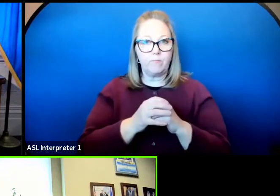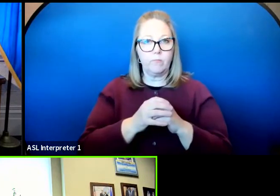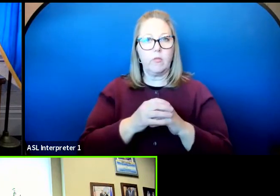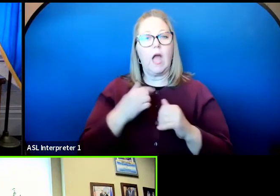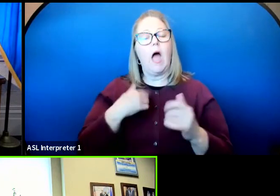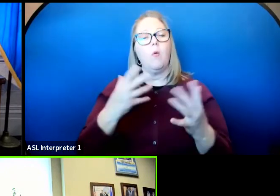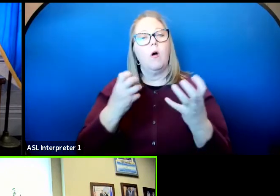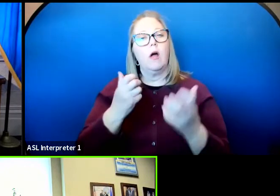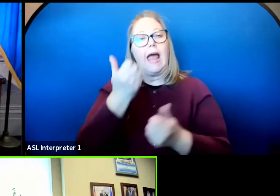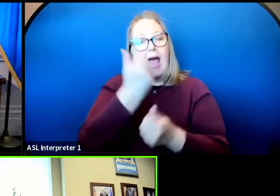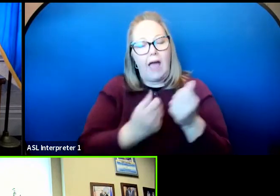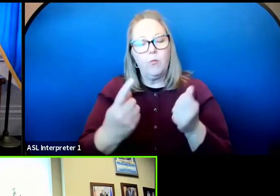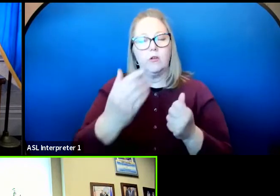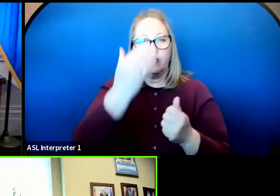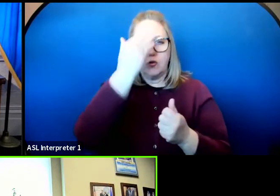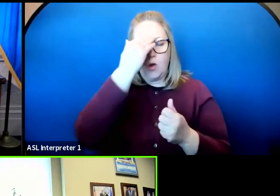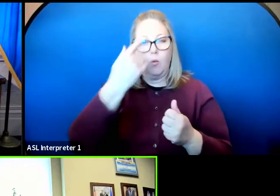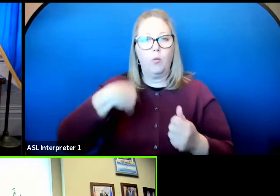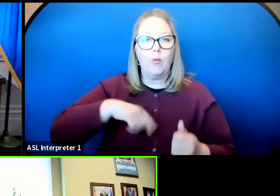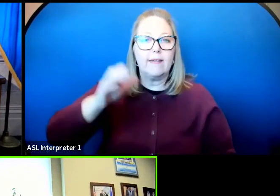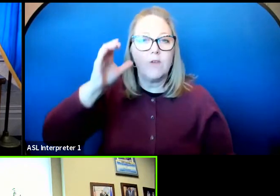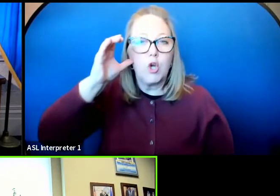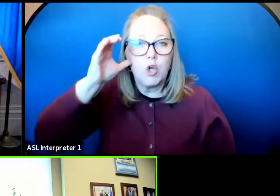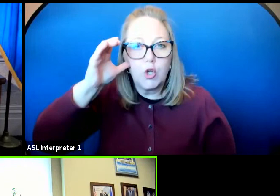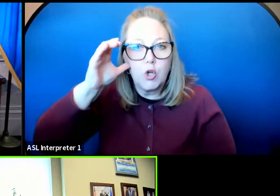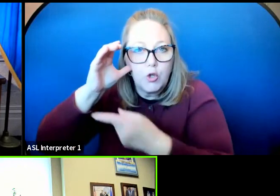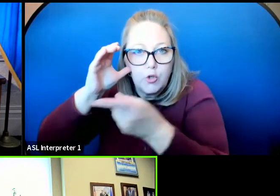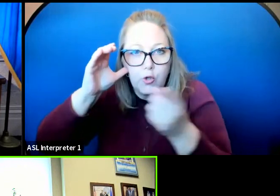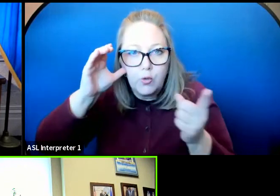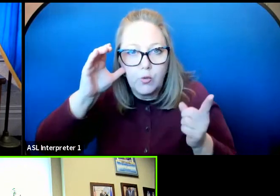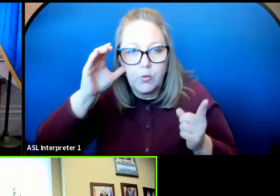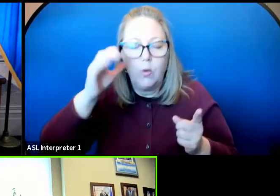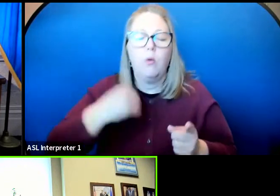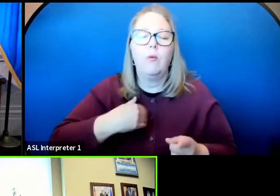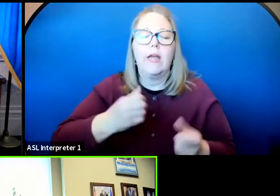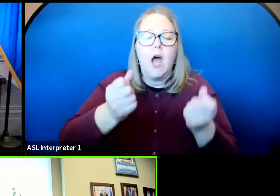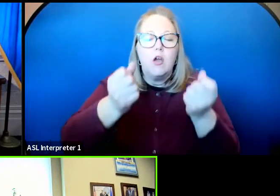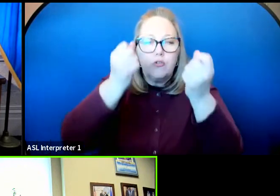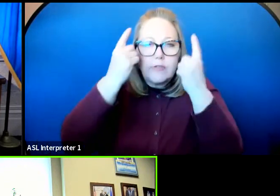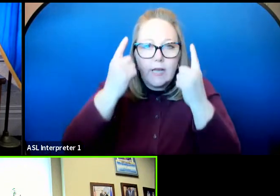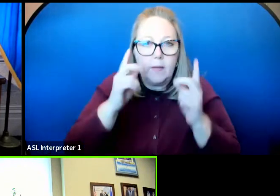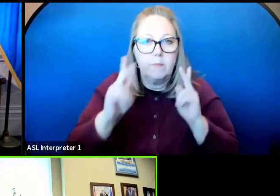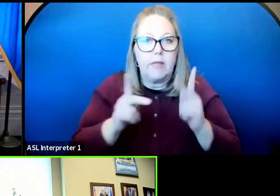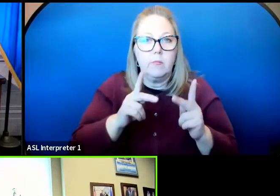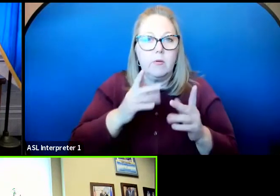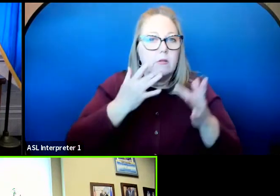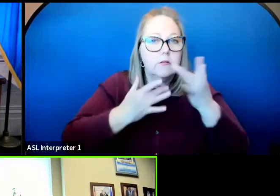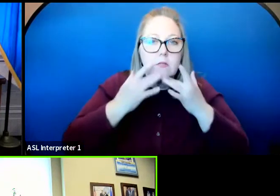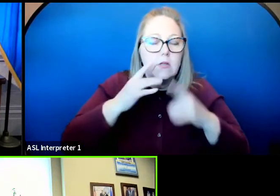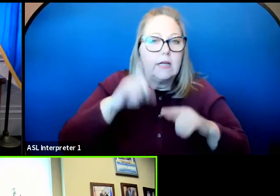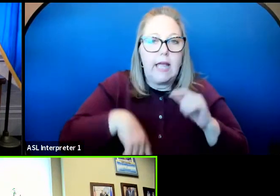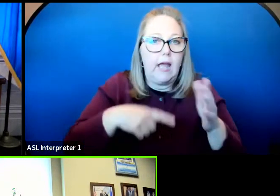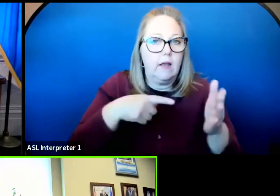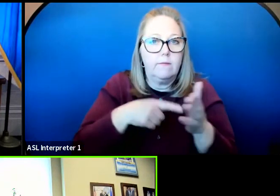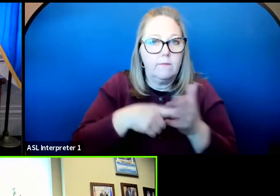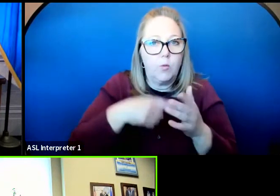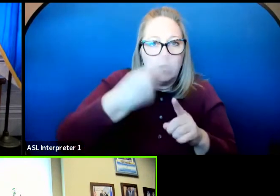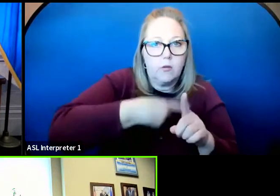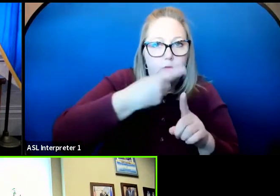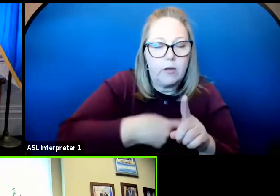to know that we have heard you. We understand that there are tenants in need, but we also understand that there are landlords in